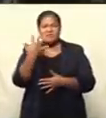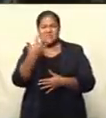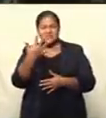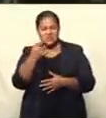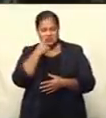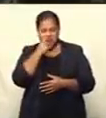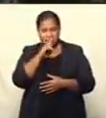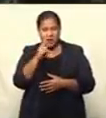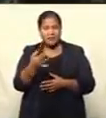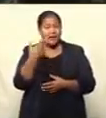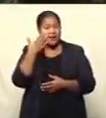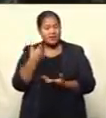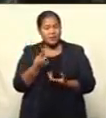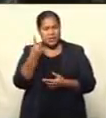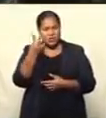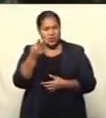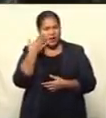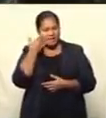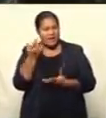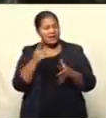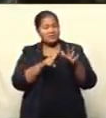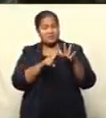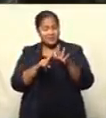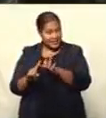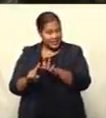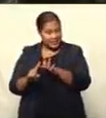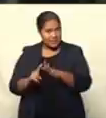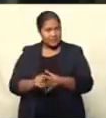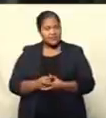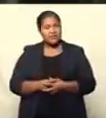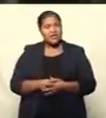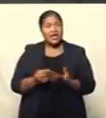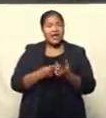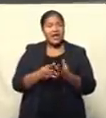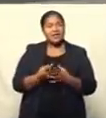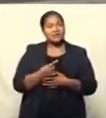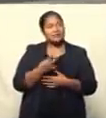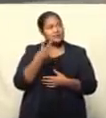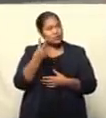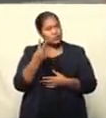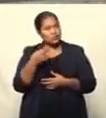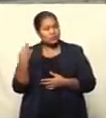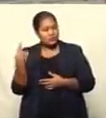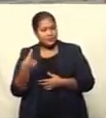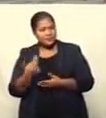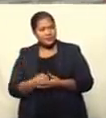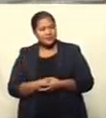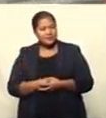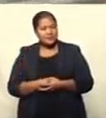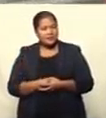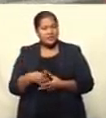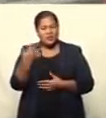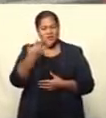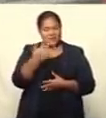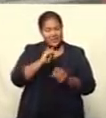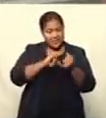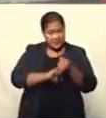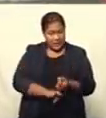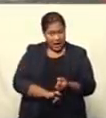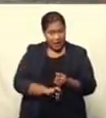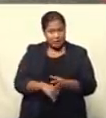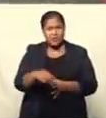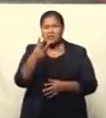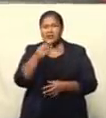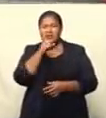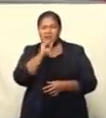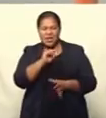cases, where 2 were filed in the Eastern Division, while 2 were filed in the Eastern Division. Of the 15 cases in the Southern Division, 3